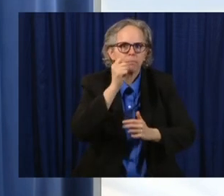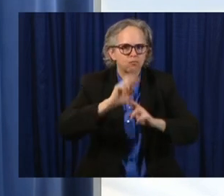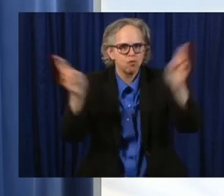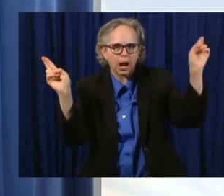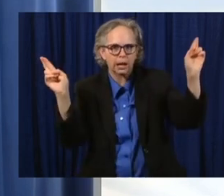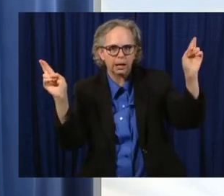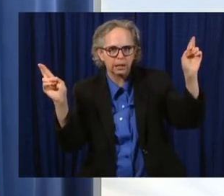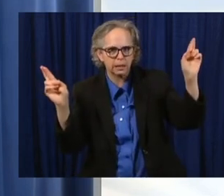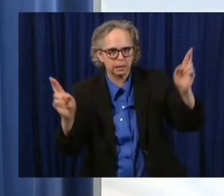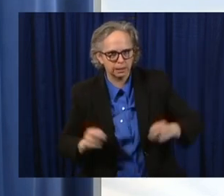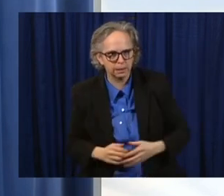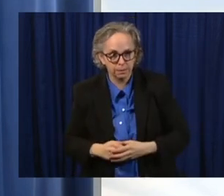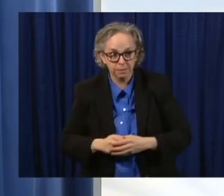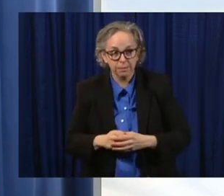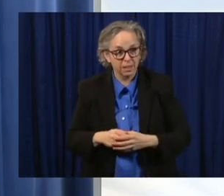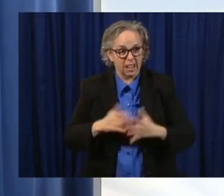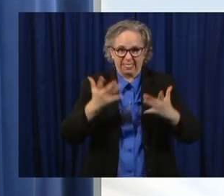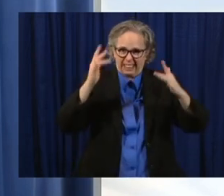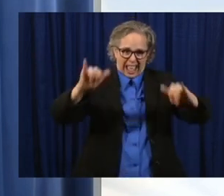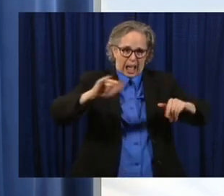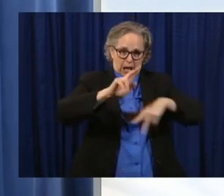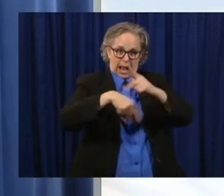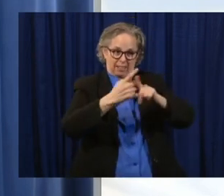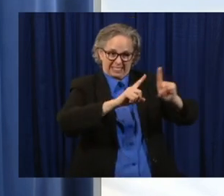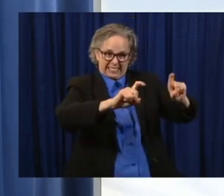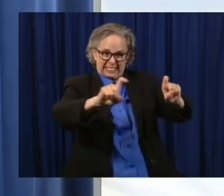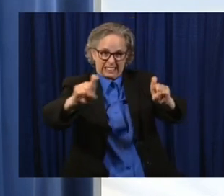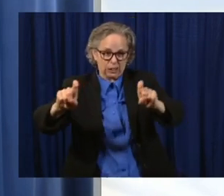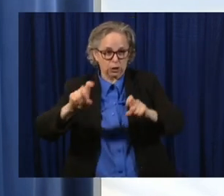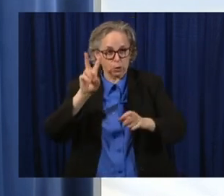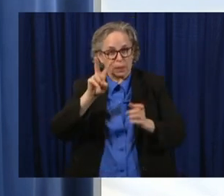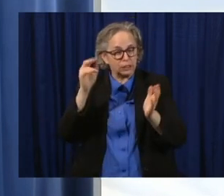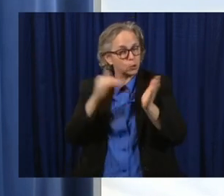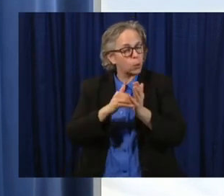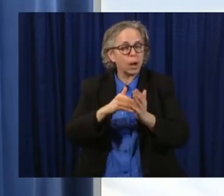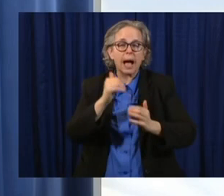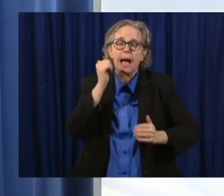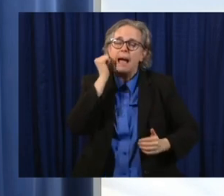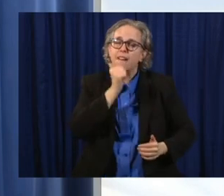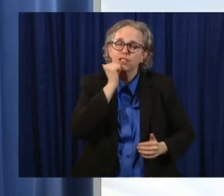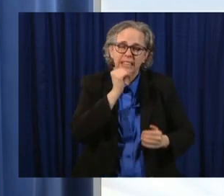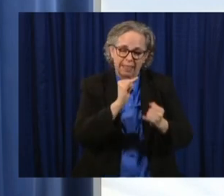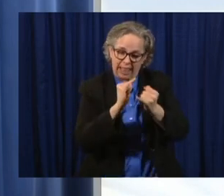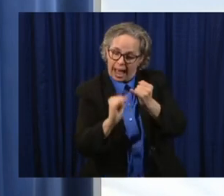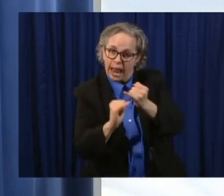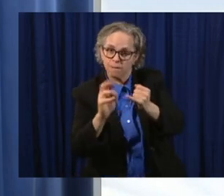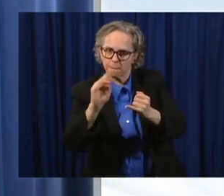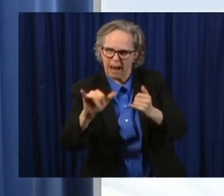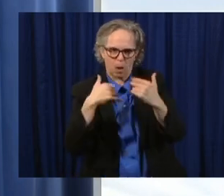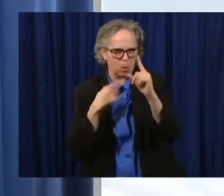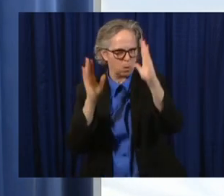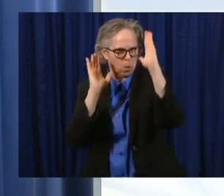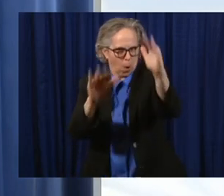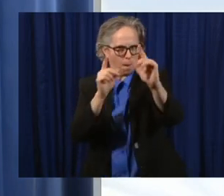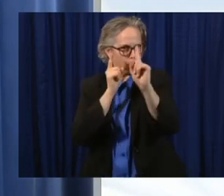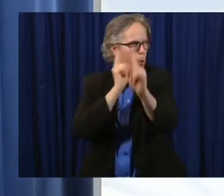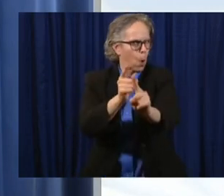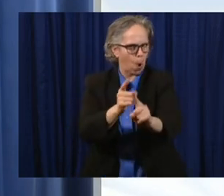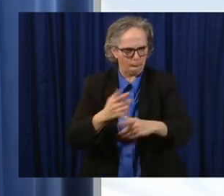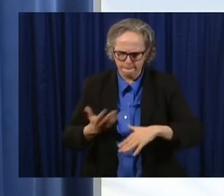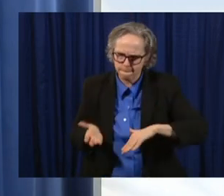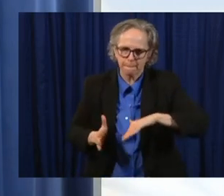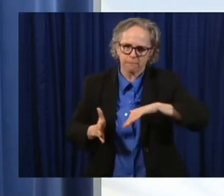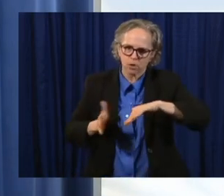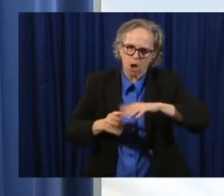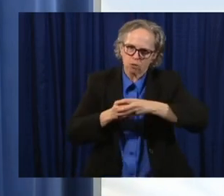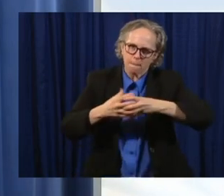will dramatically increase our ability to test, particularly in the priority areas. And let me talk about those priority